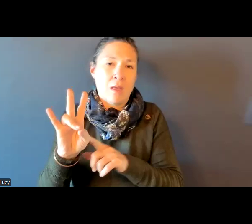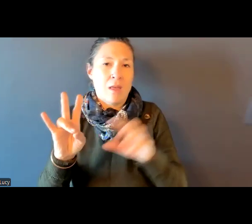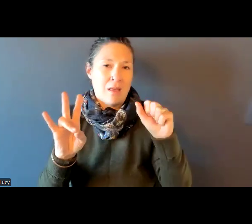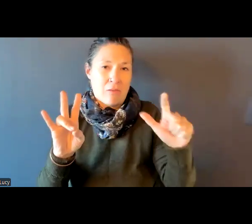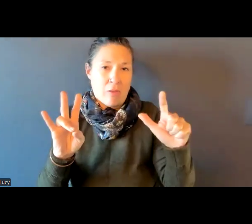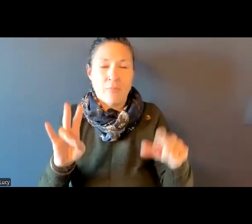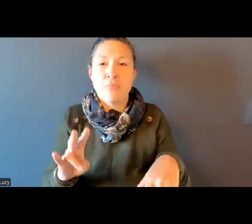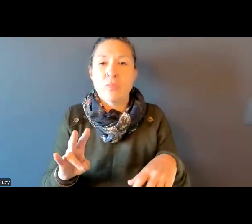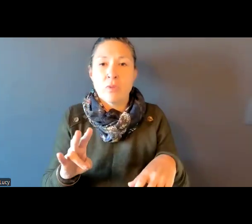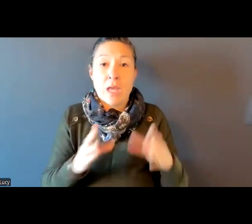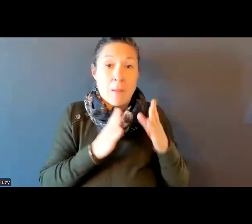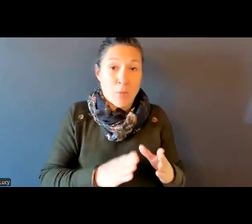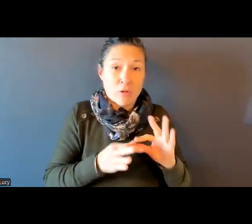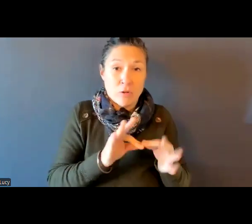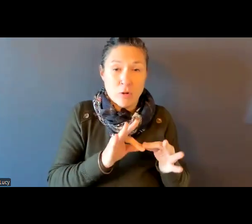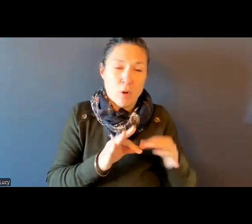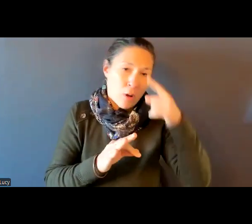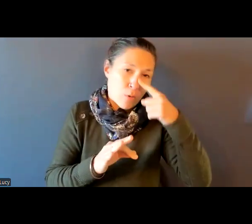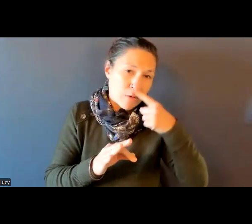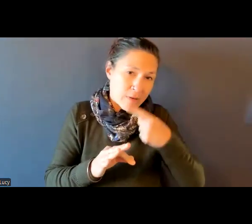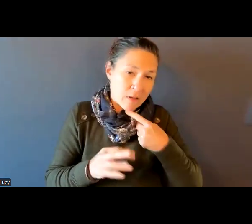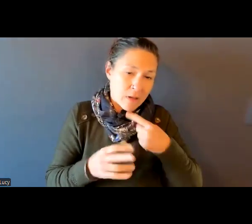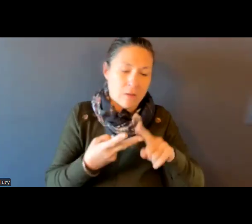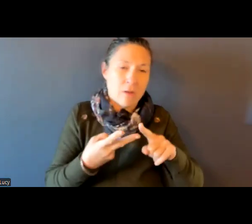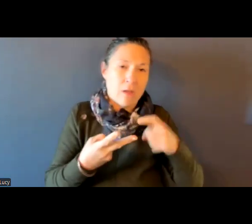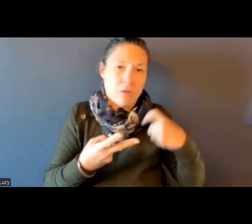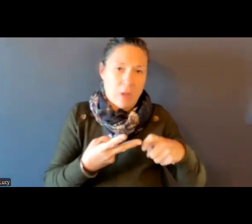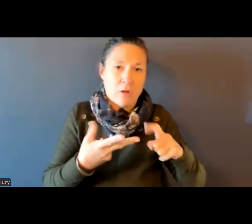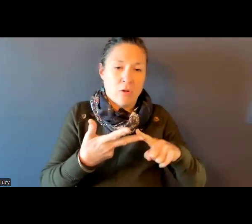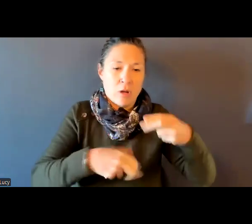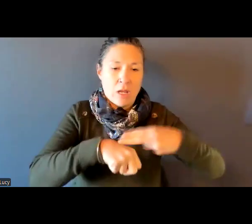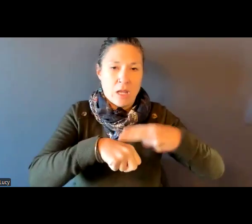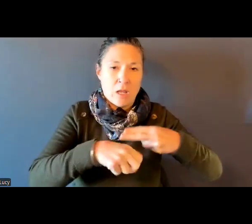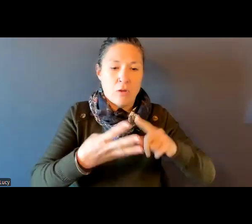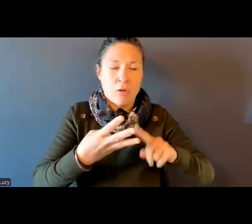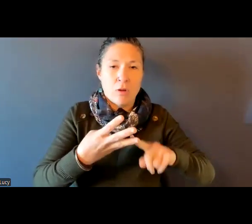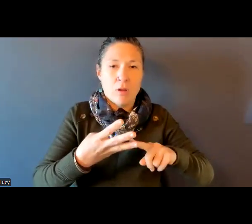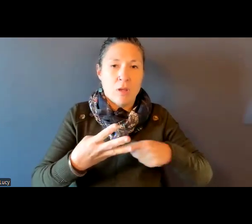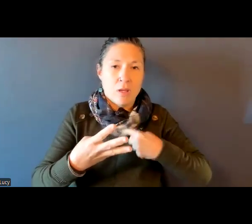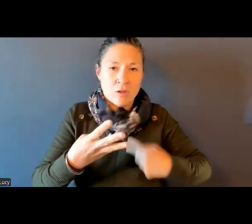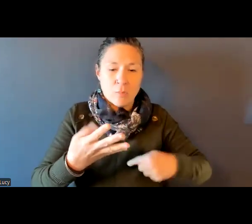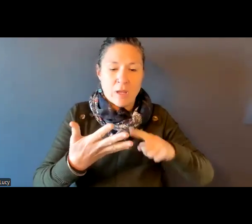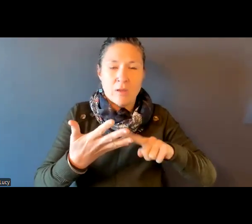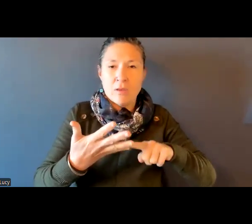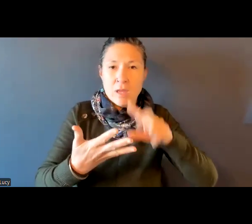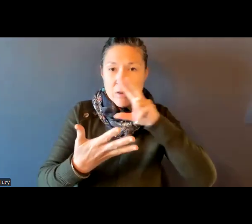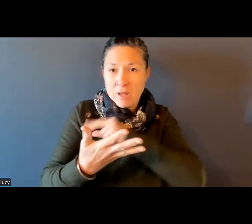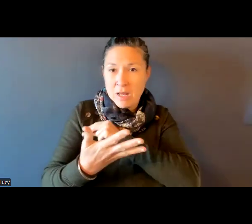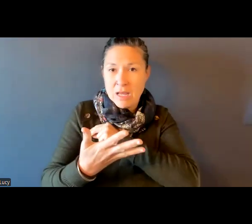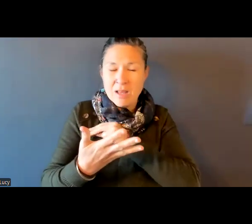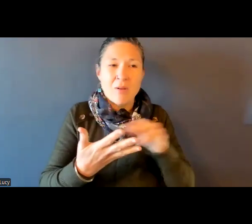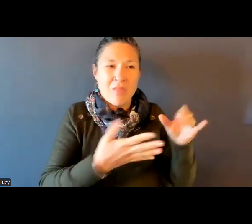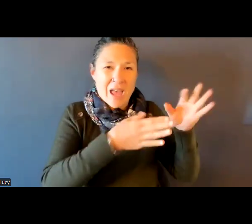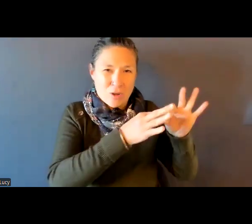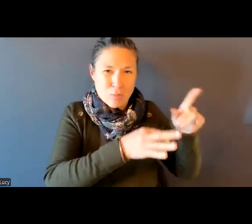Portuguese, Spanish, Haitian Creole, Chinese, and Vietnamese, although our Vietnamese interpreter is running a little late. They're